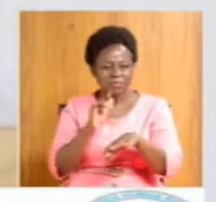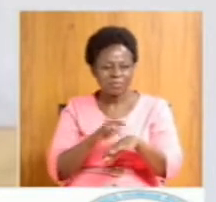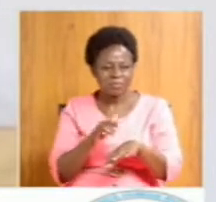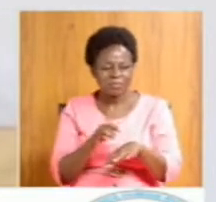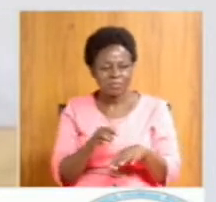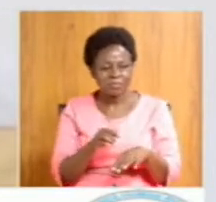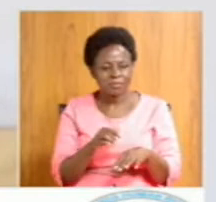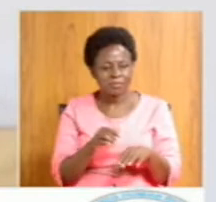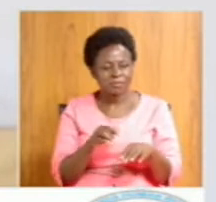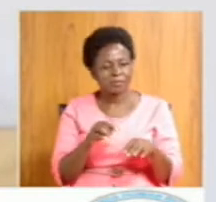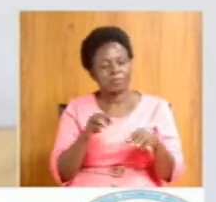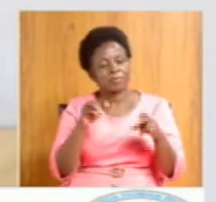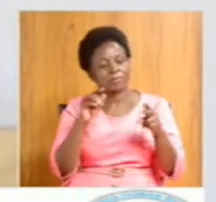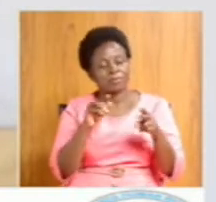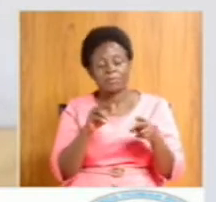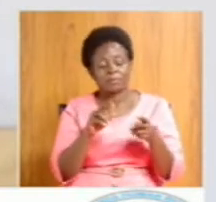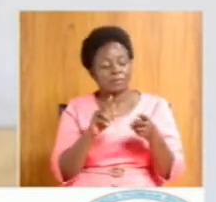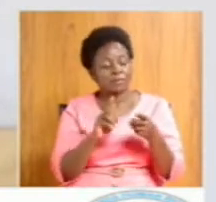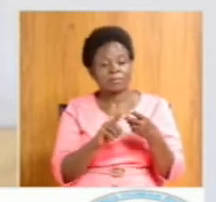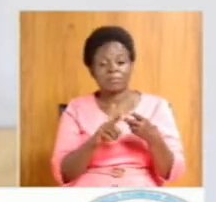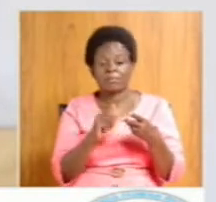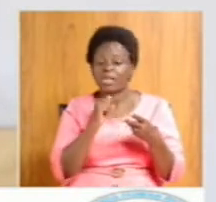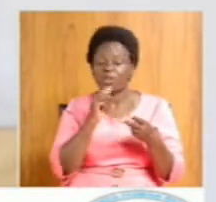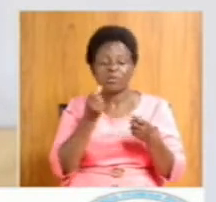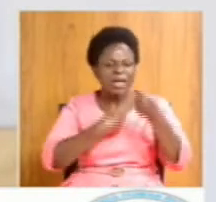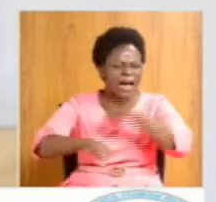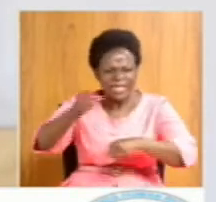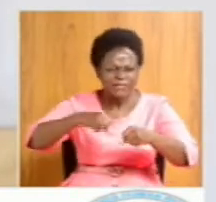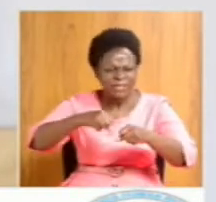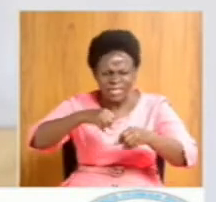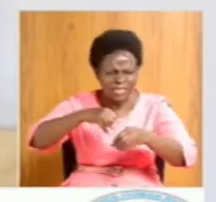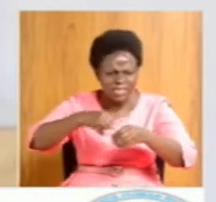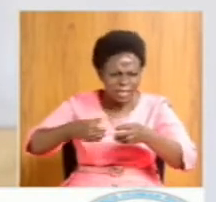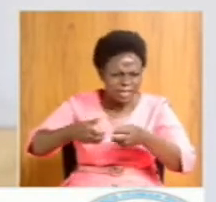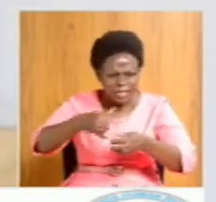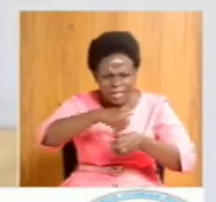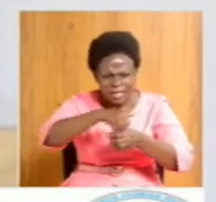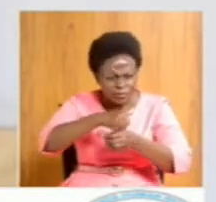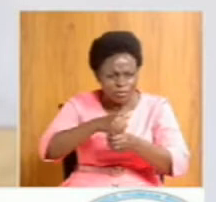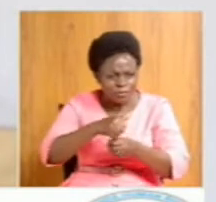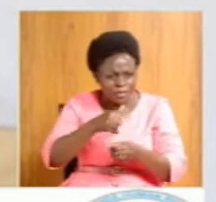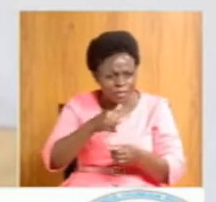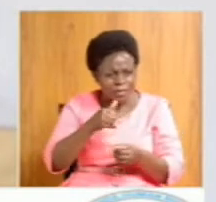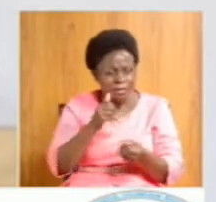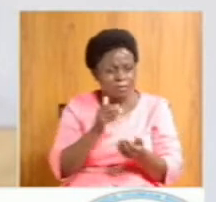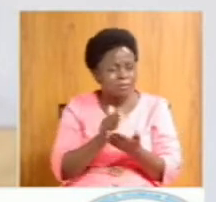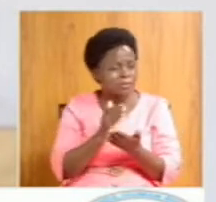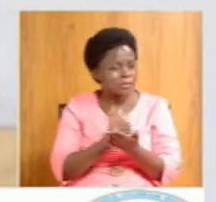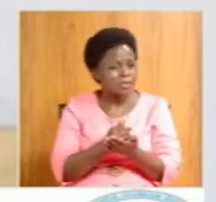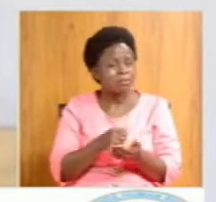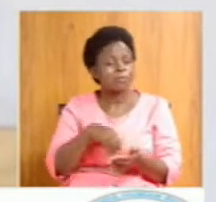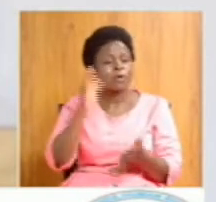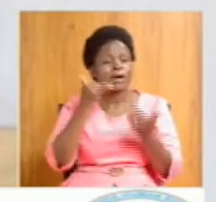Secondly, they are not actively engaged due to the fact that the